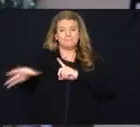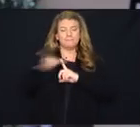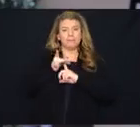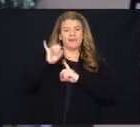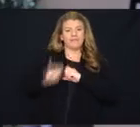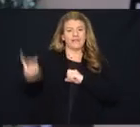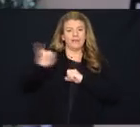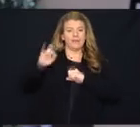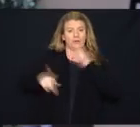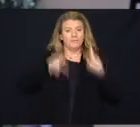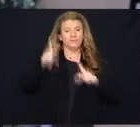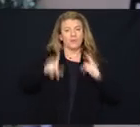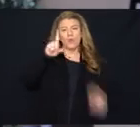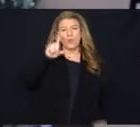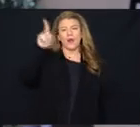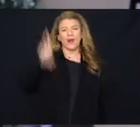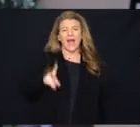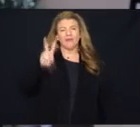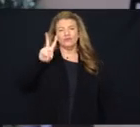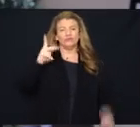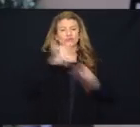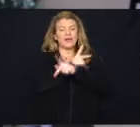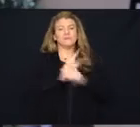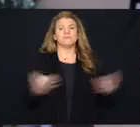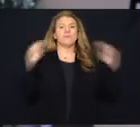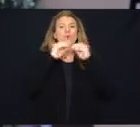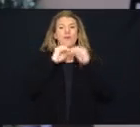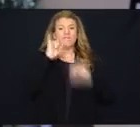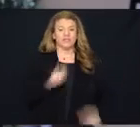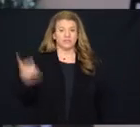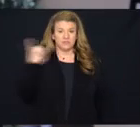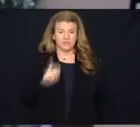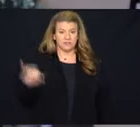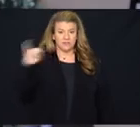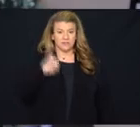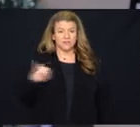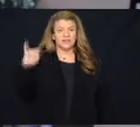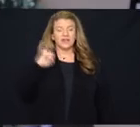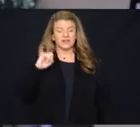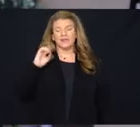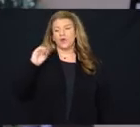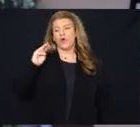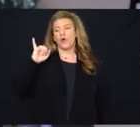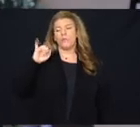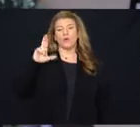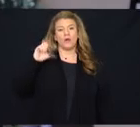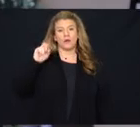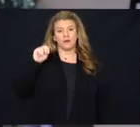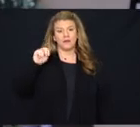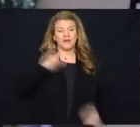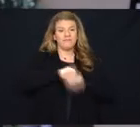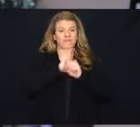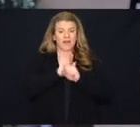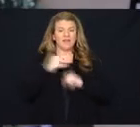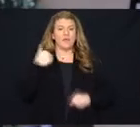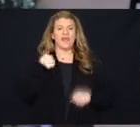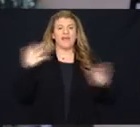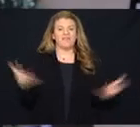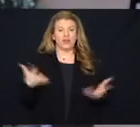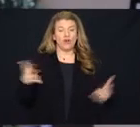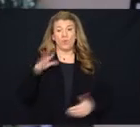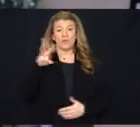It's about 1.5 to 2 times more infectious than the Omicron variant that we have here in West